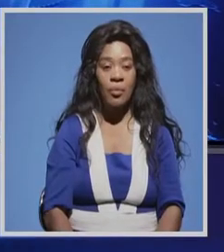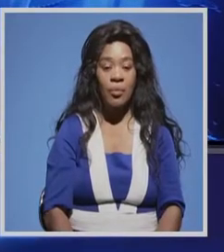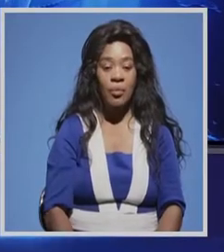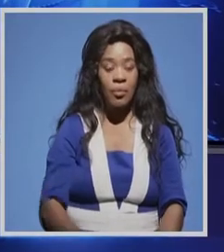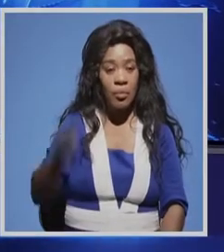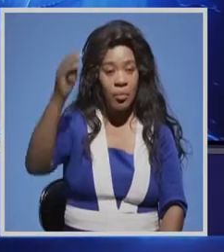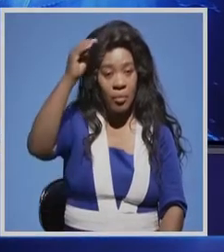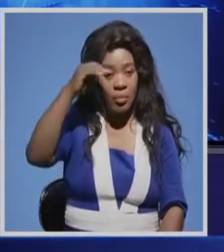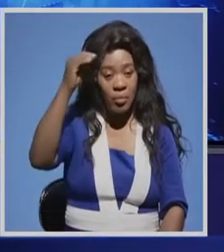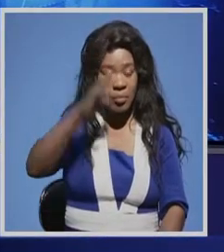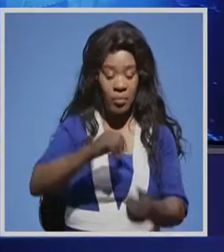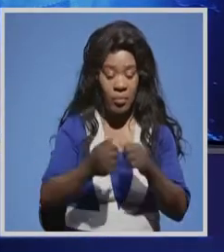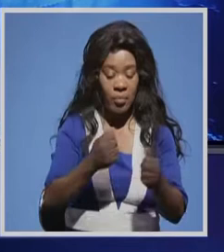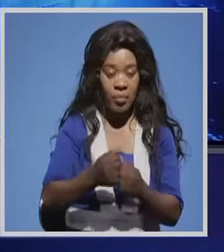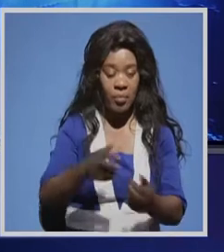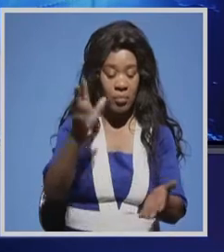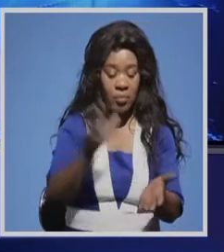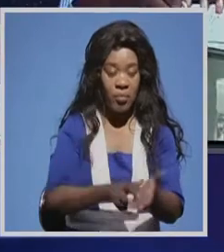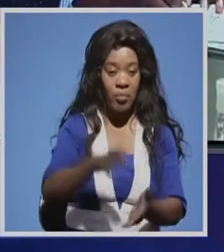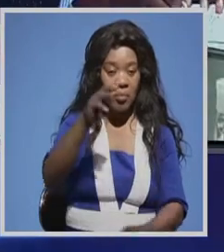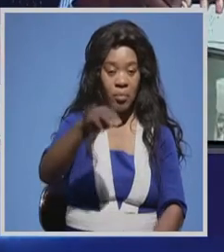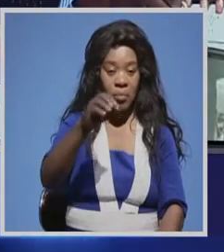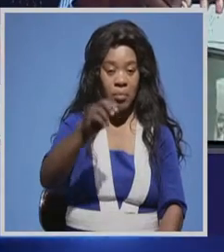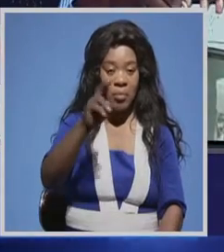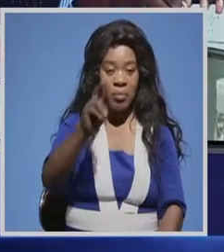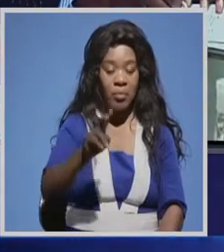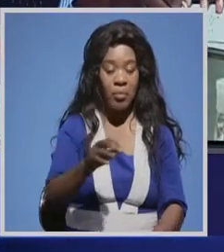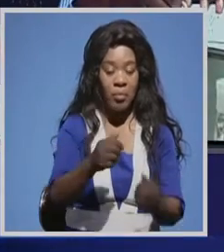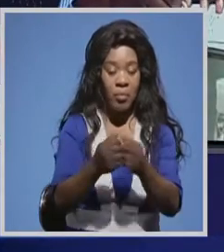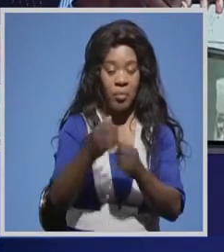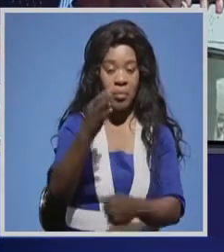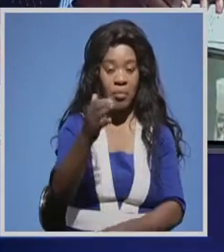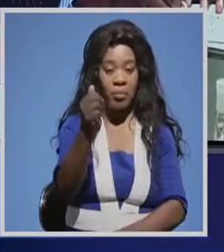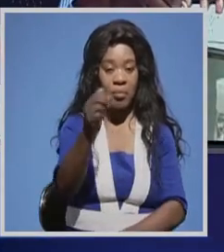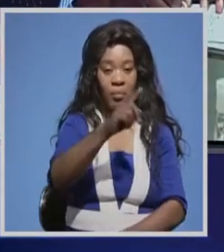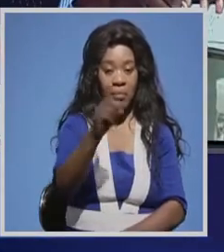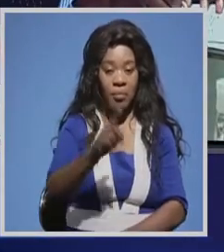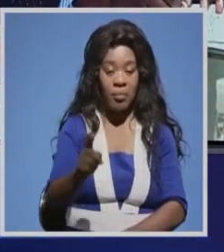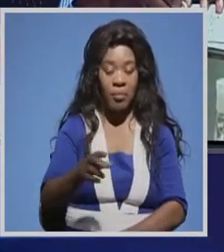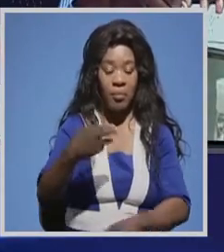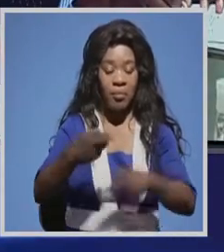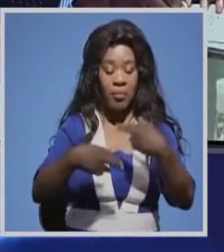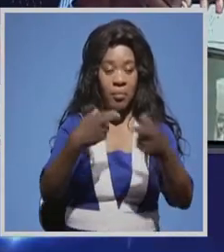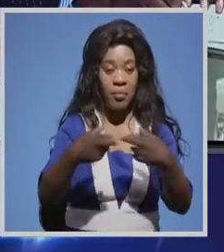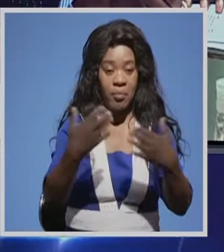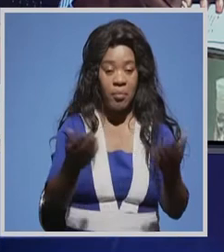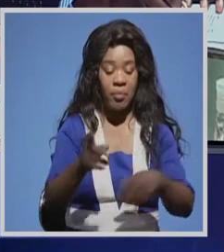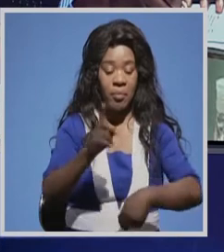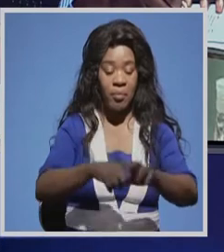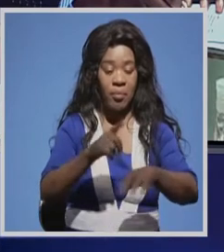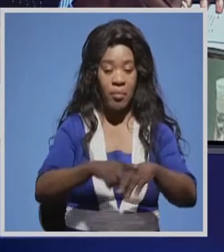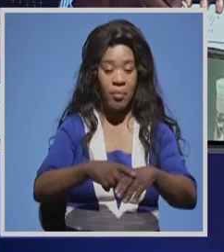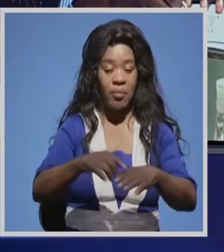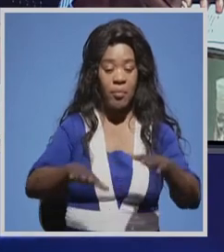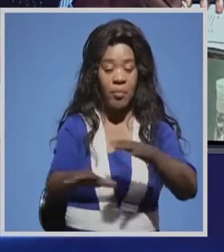The Ministry of Sport has signed a Memorandum of Understanding with the Football Association of Zambia, FAS, to rehabilitate some football stadia in